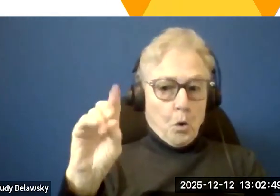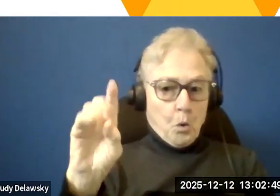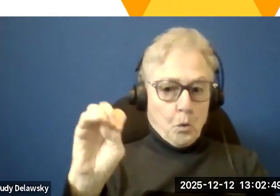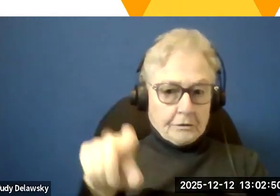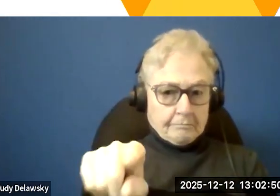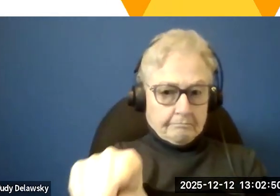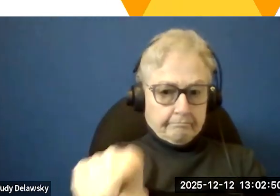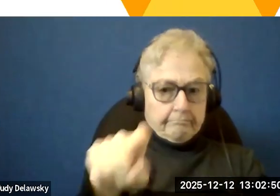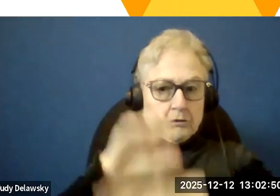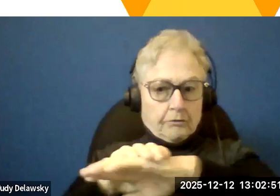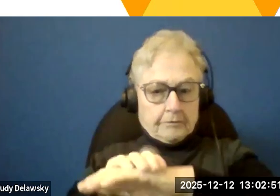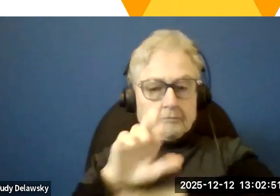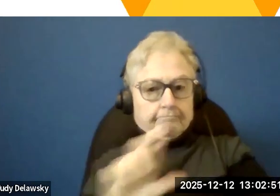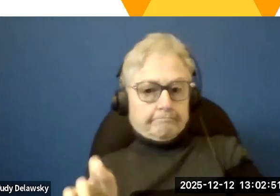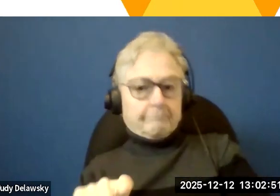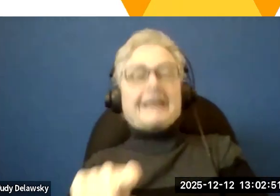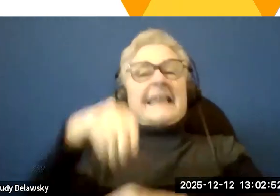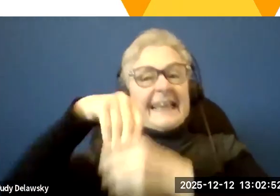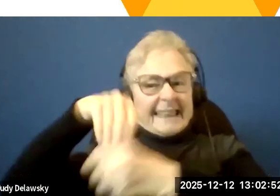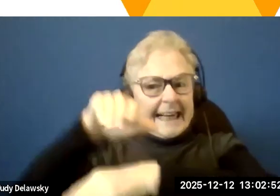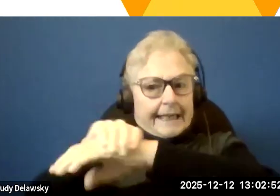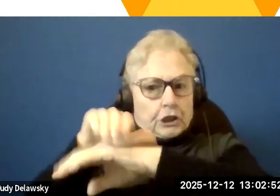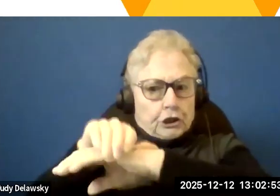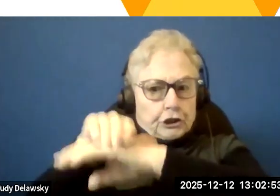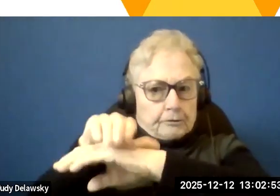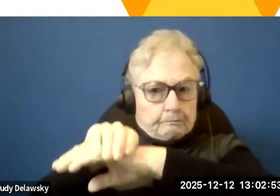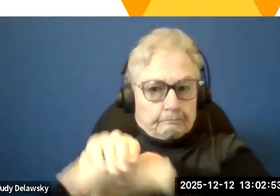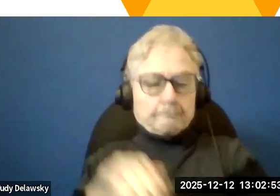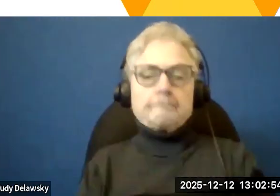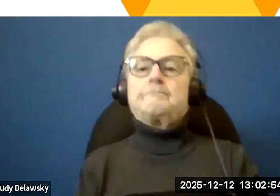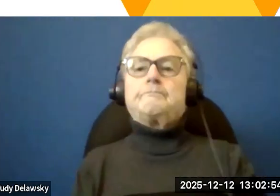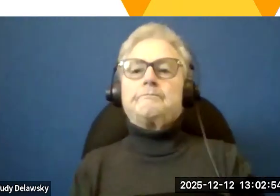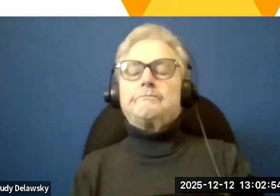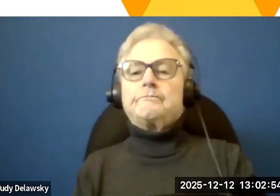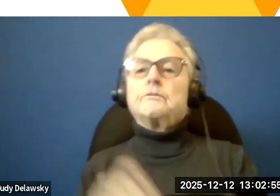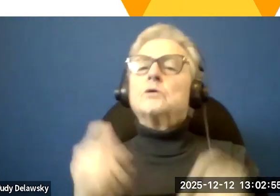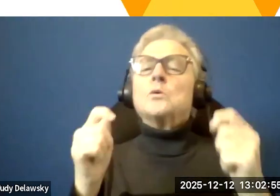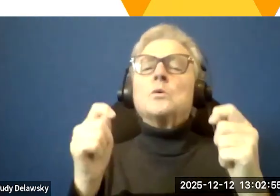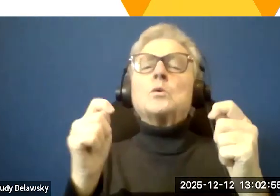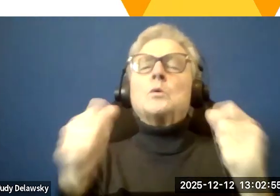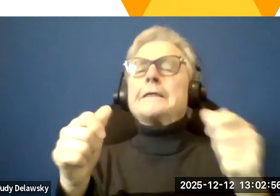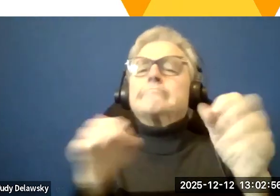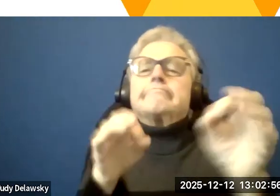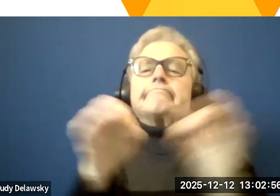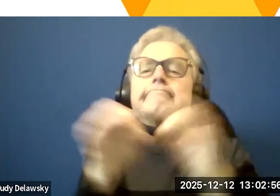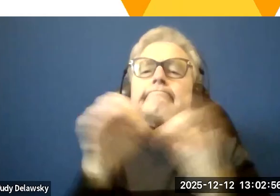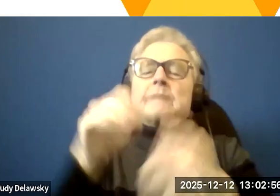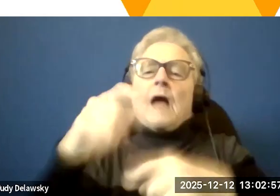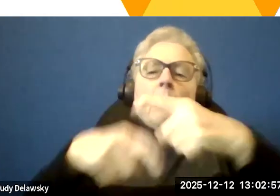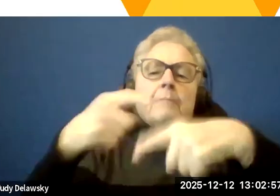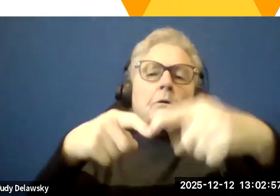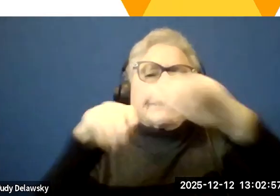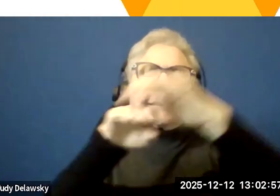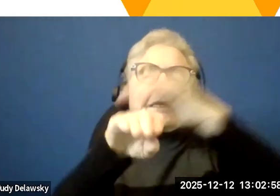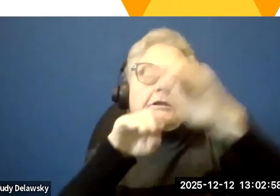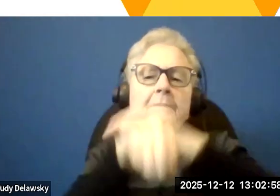is available currently in English. I just want to have a quick explanation of the accessibility features. So if you would like,